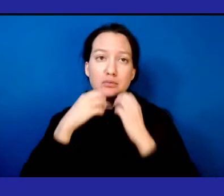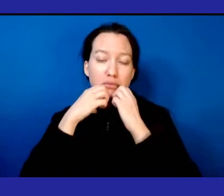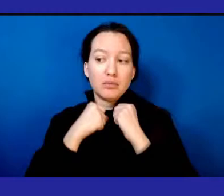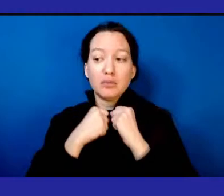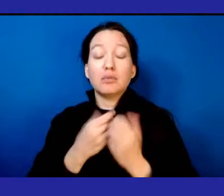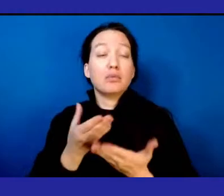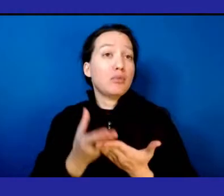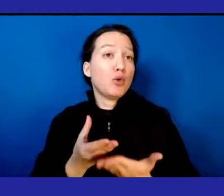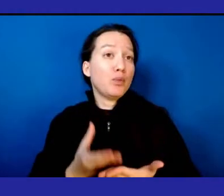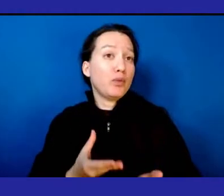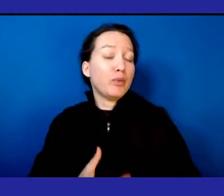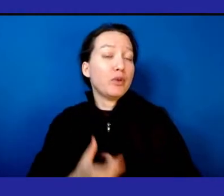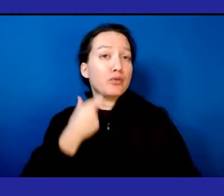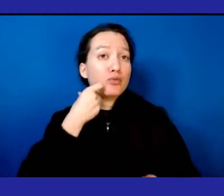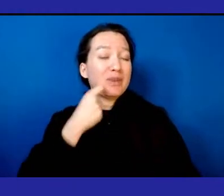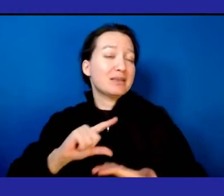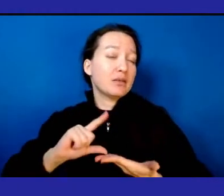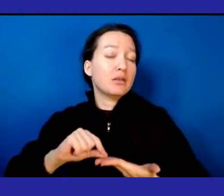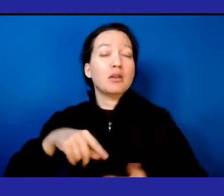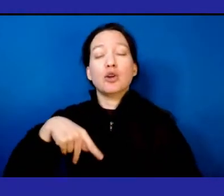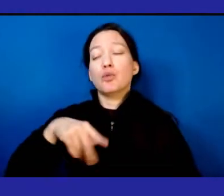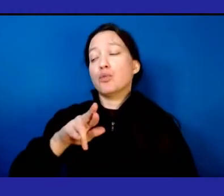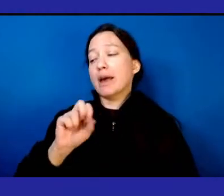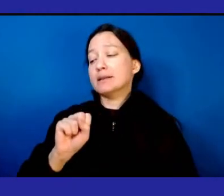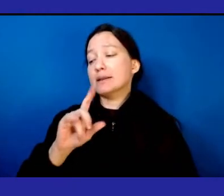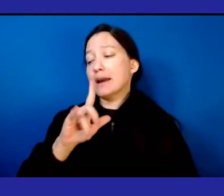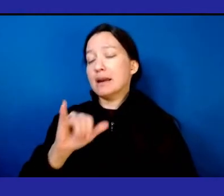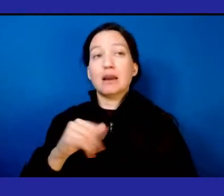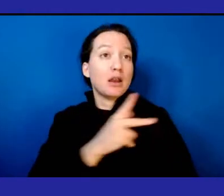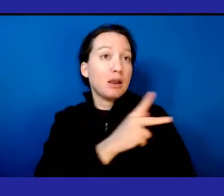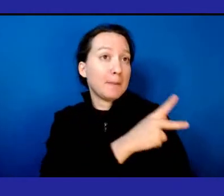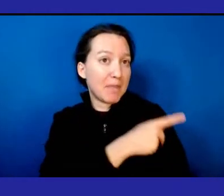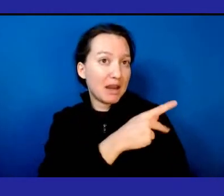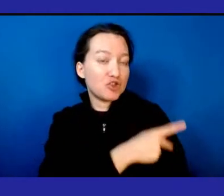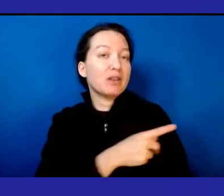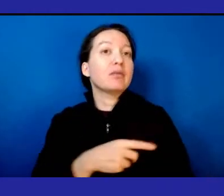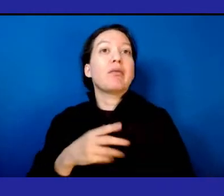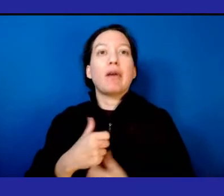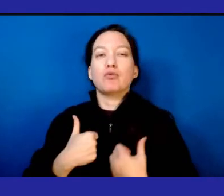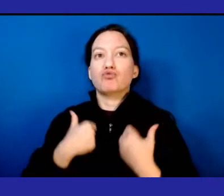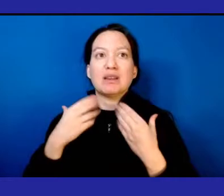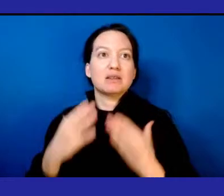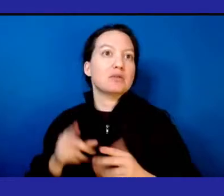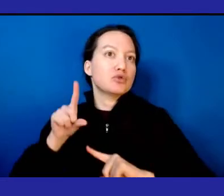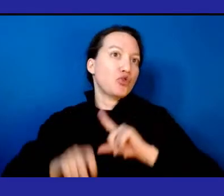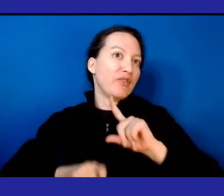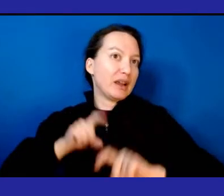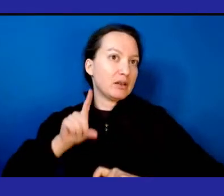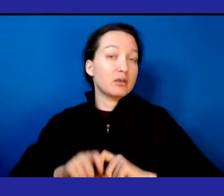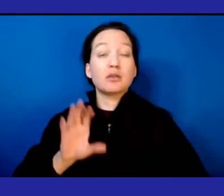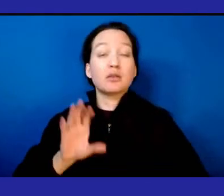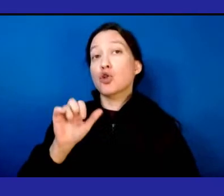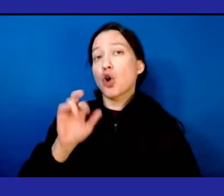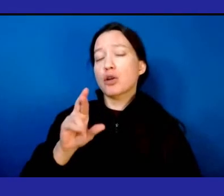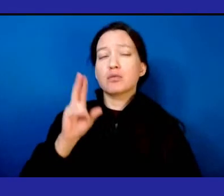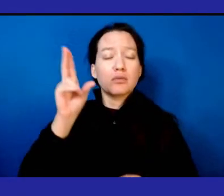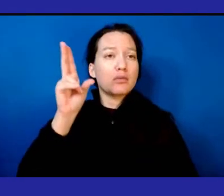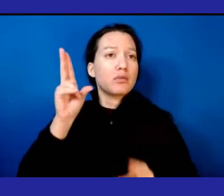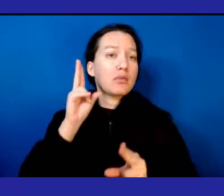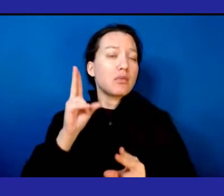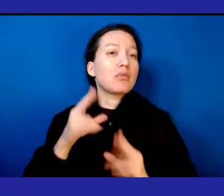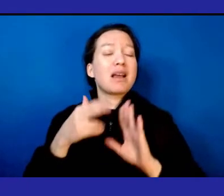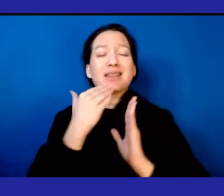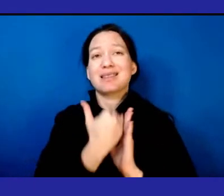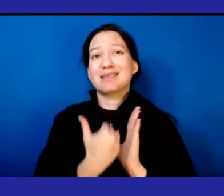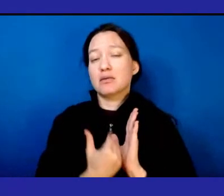evident by recent press Gainey patient and resident surveys. Carter is honored to be listed as one